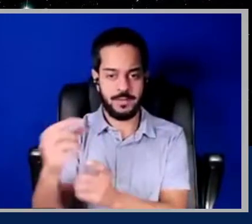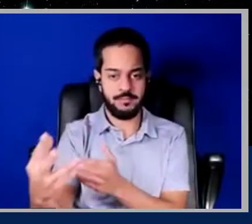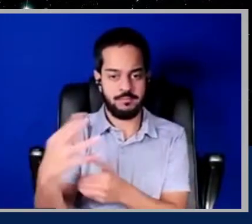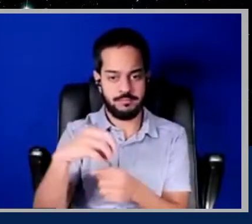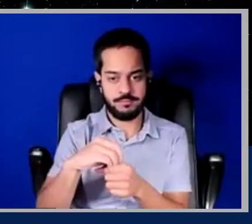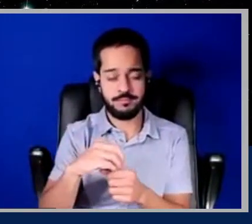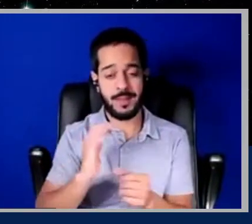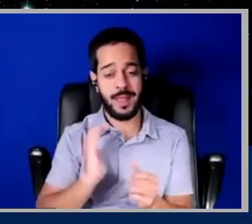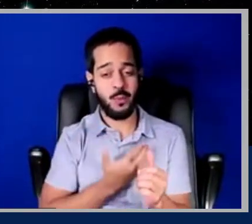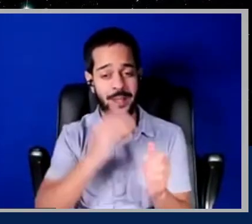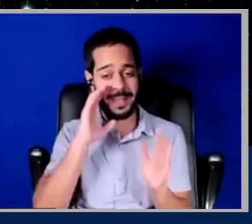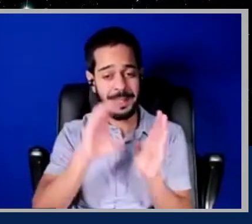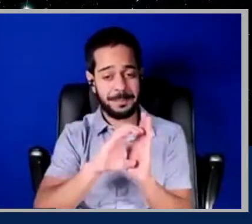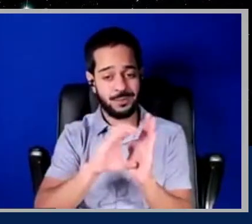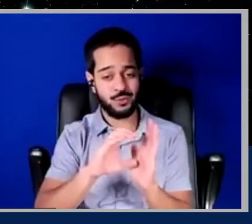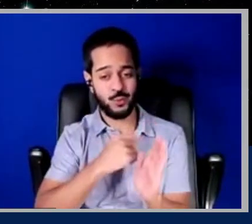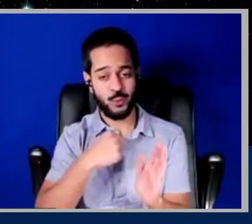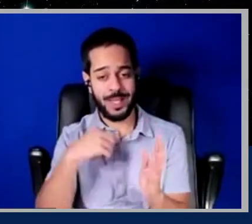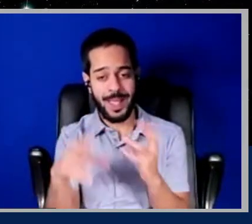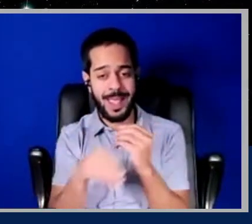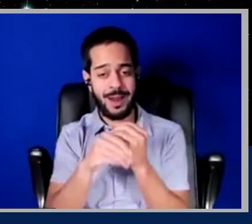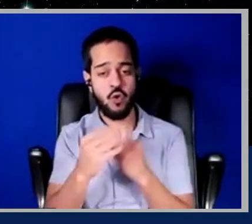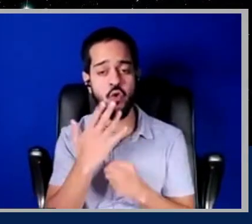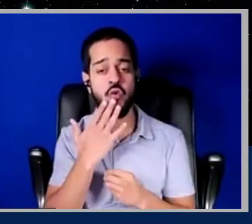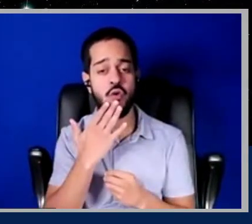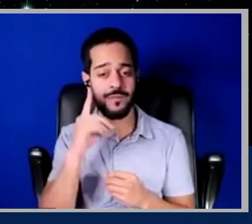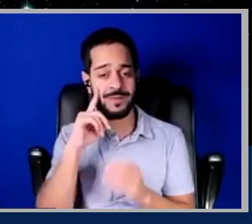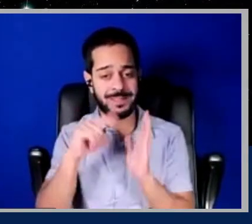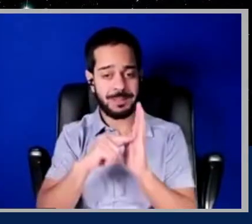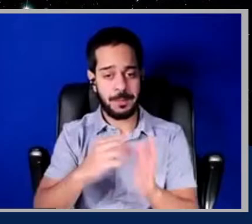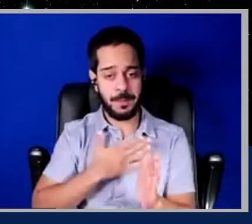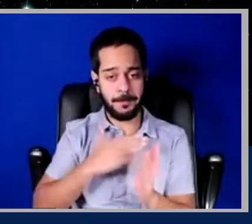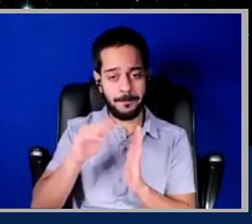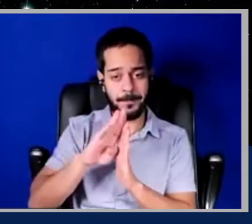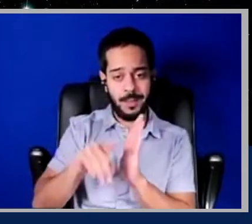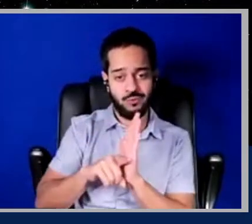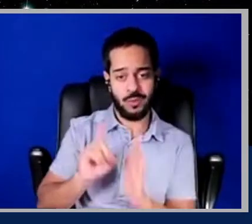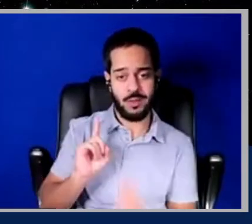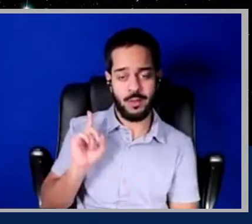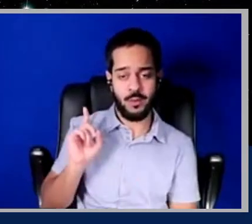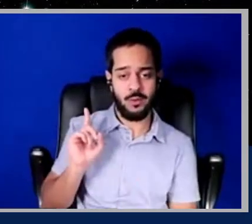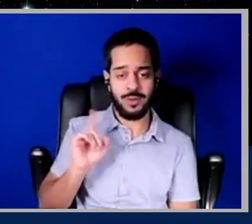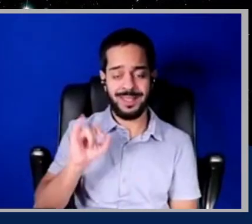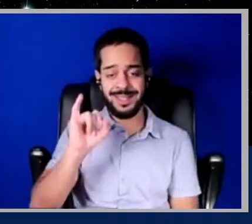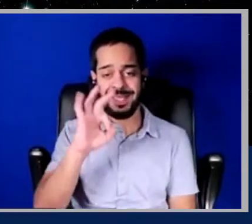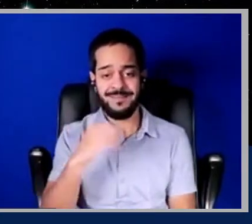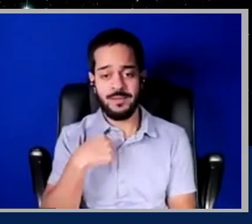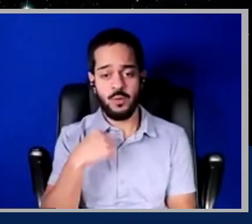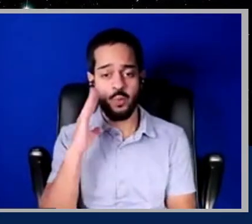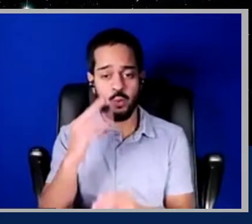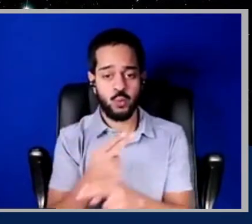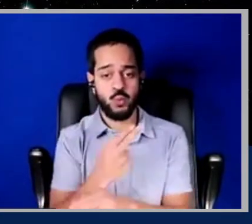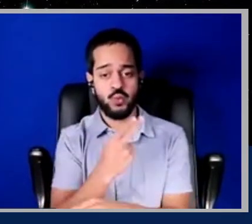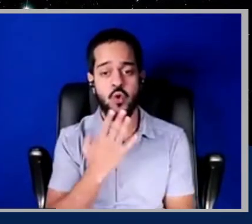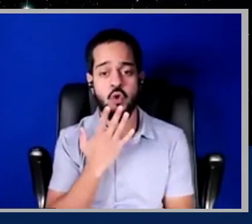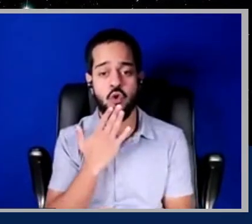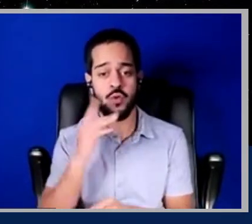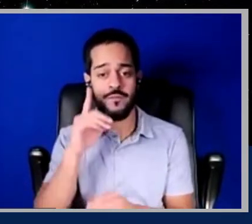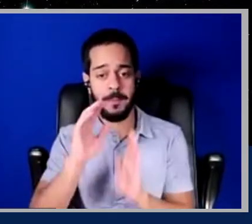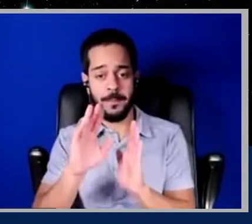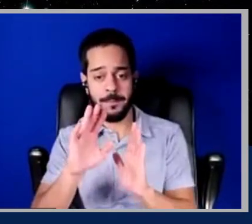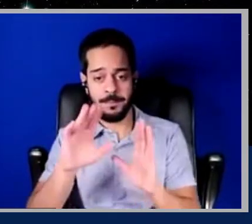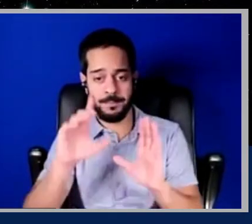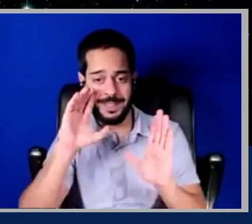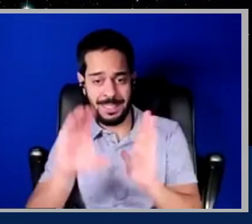we color, so like the one behind me, for example, if we're colorizing an image, typically we do like a